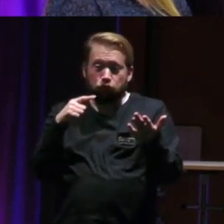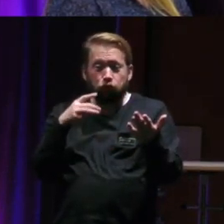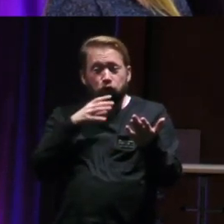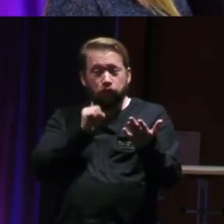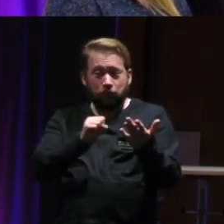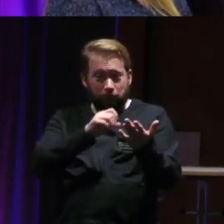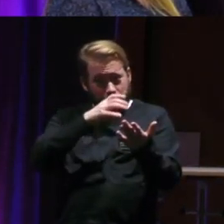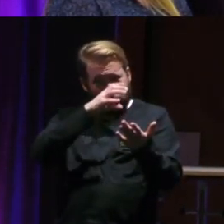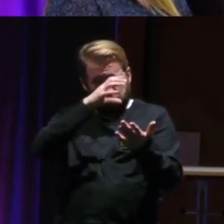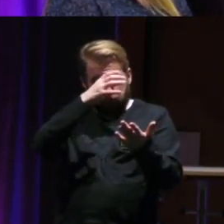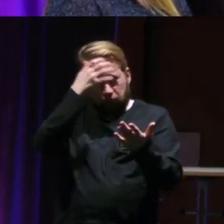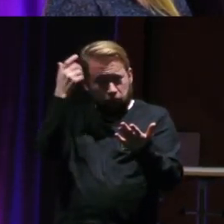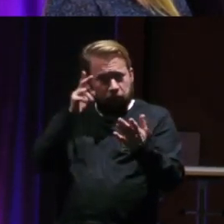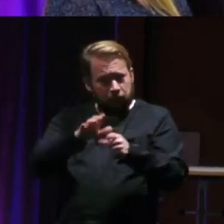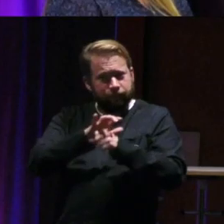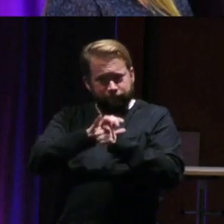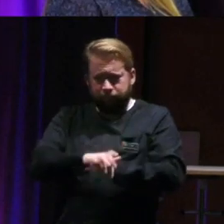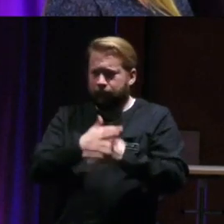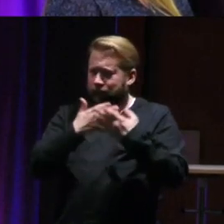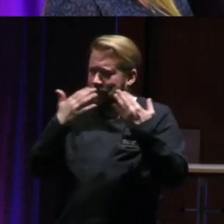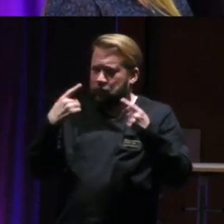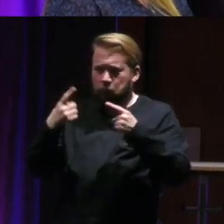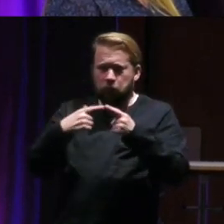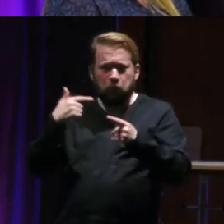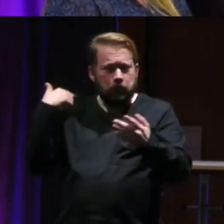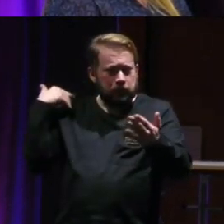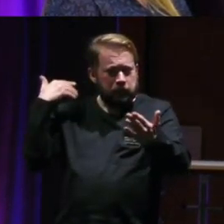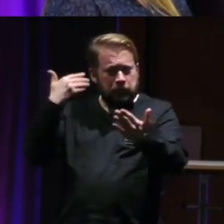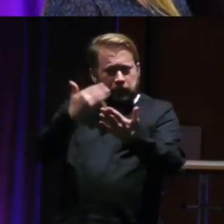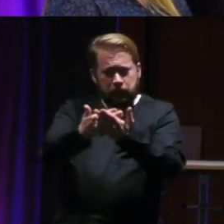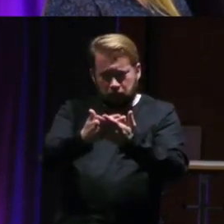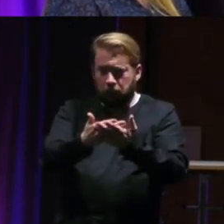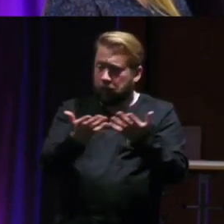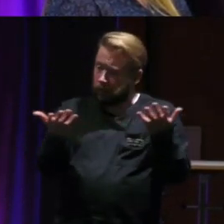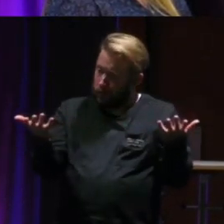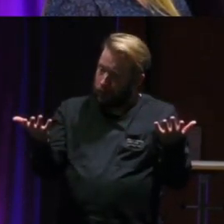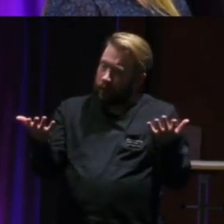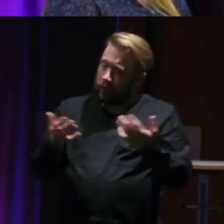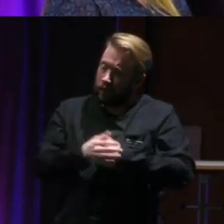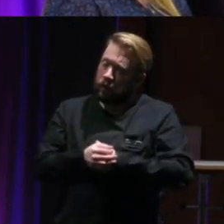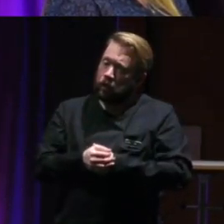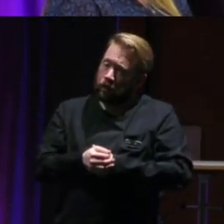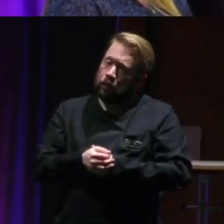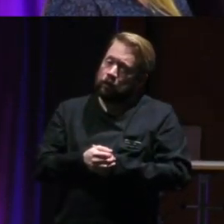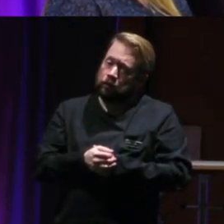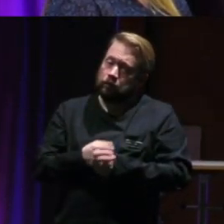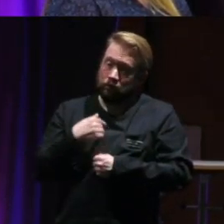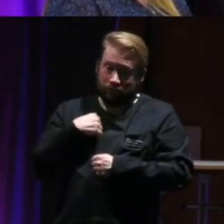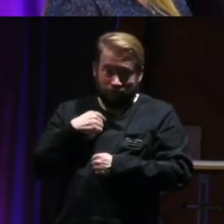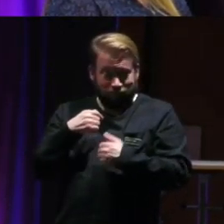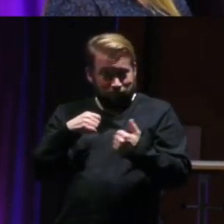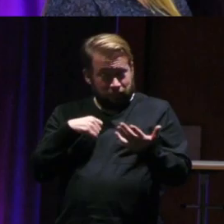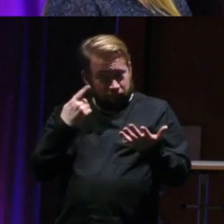they have. So I think, and because I am in this kind of...